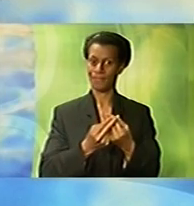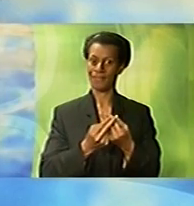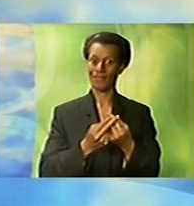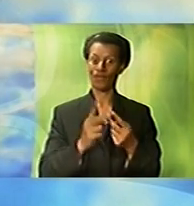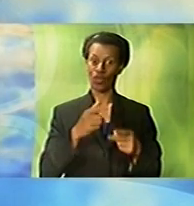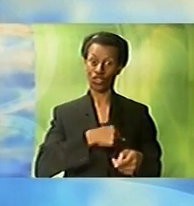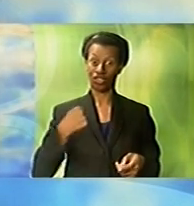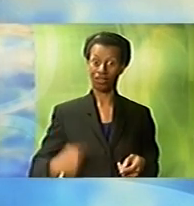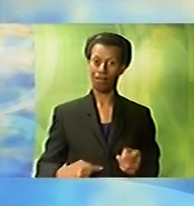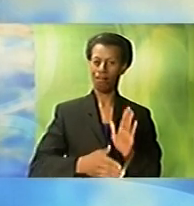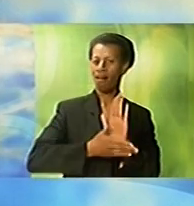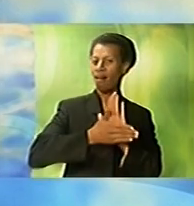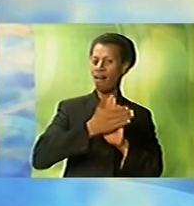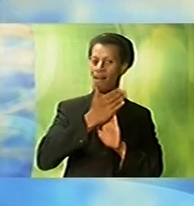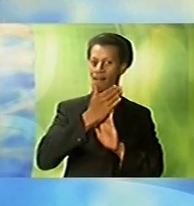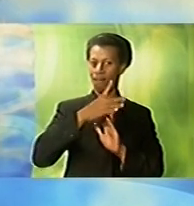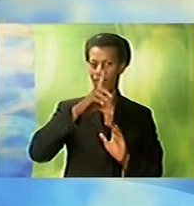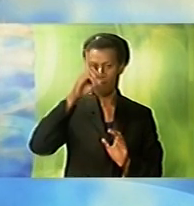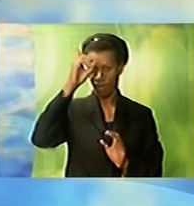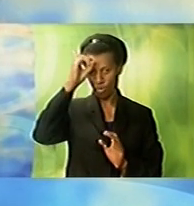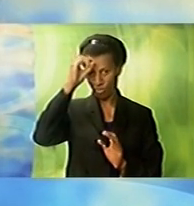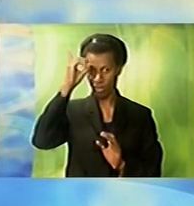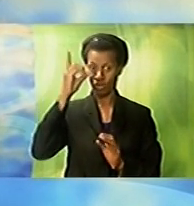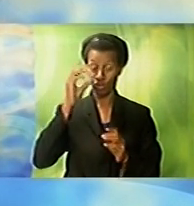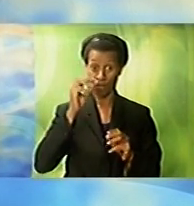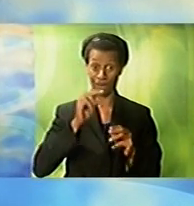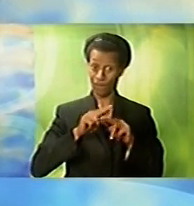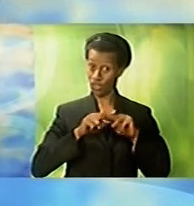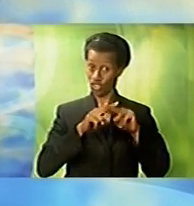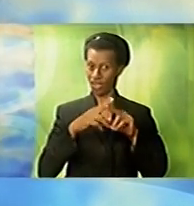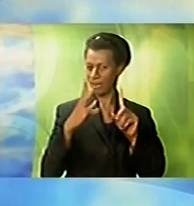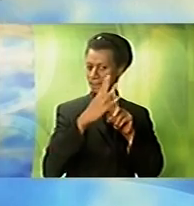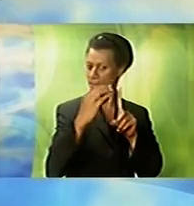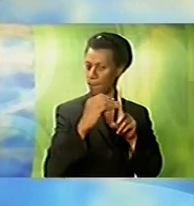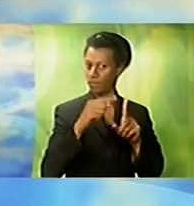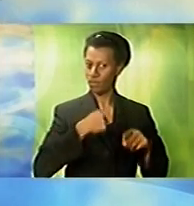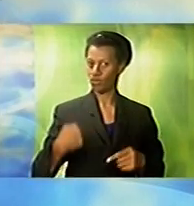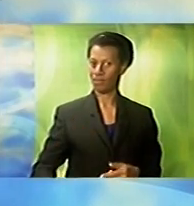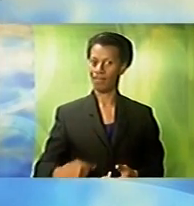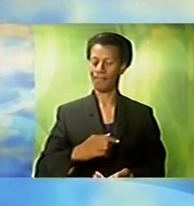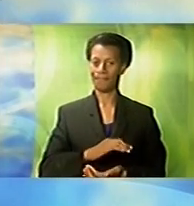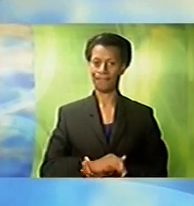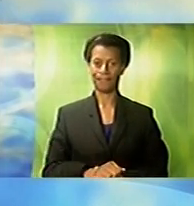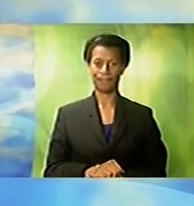is well known for the high standards it strives towards, and Fiji believes that it can learn a thing or two from them.